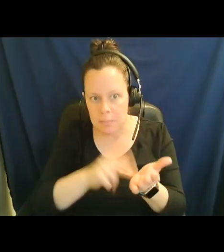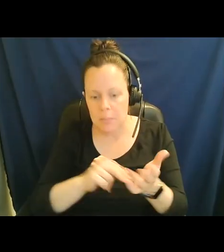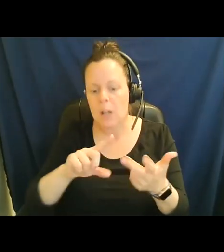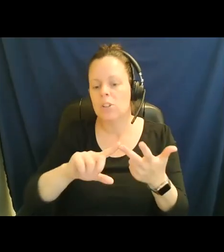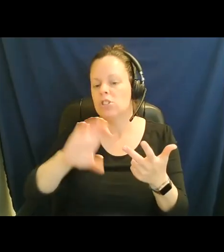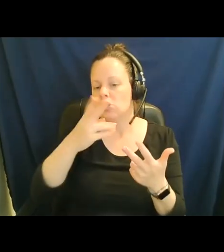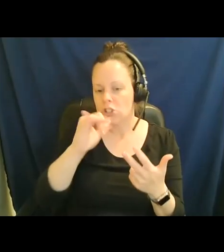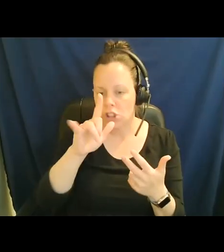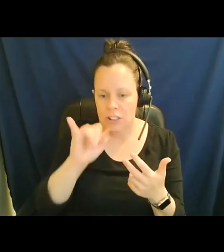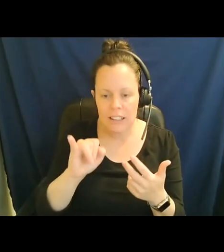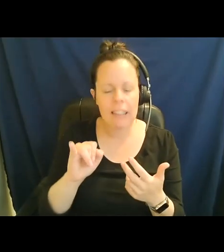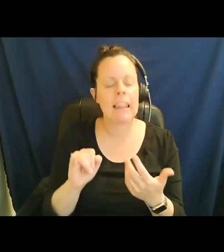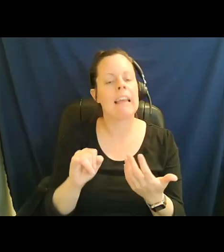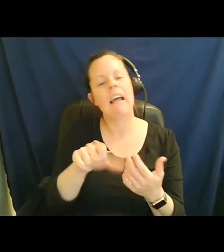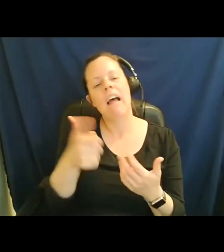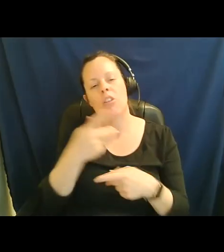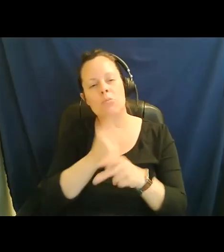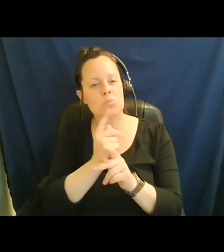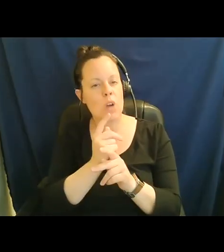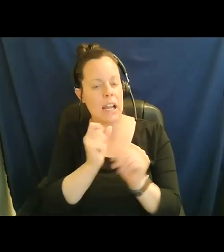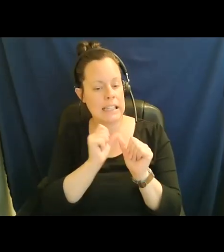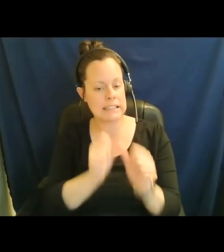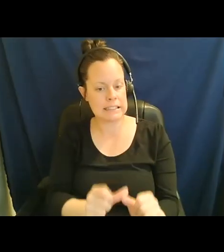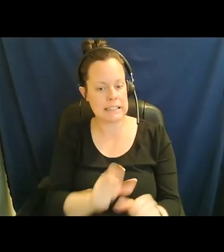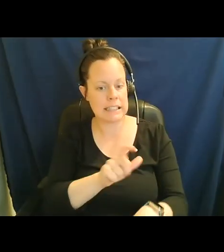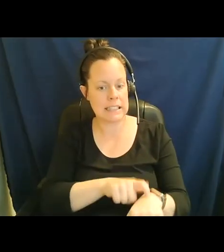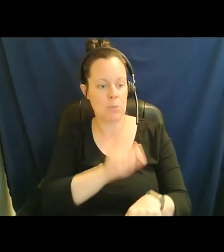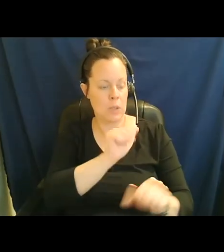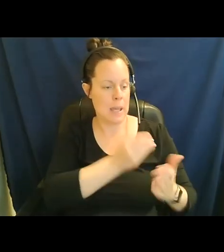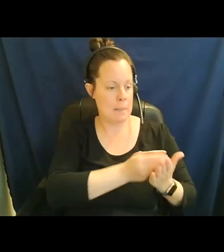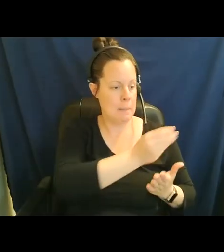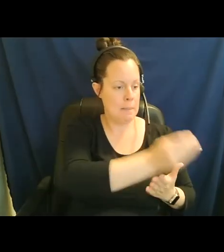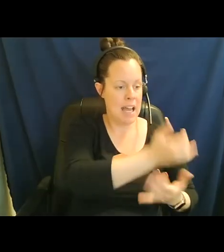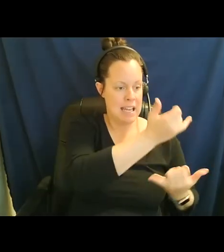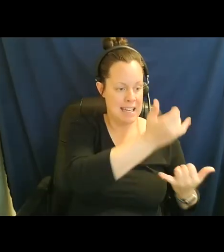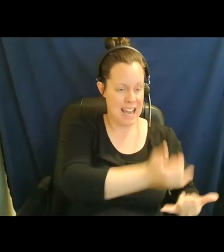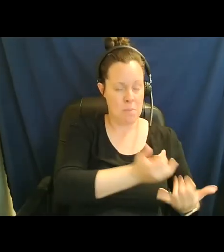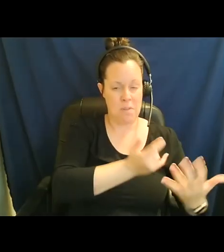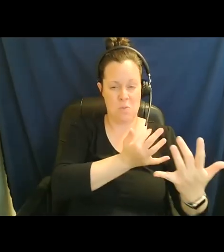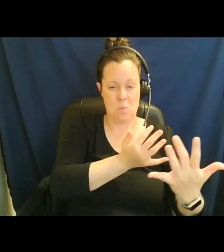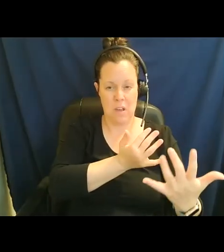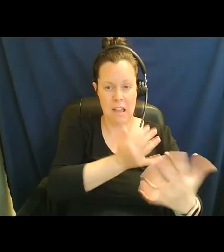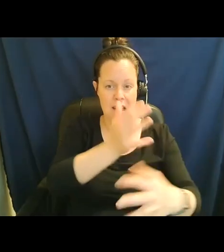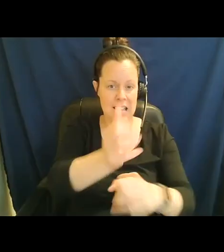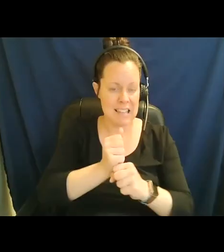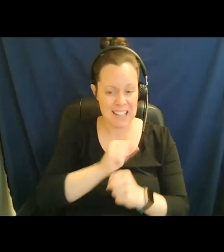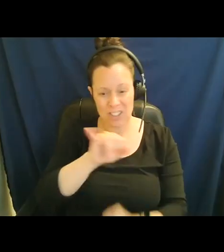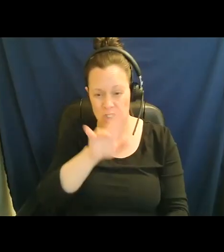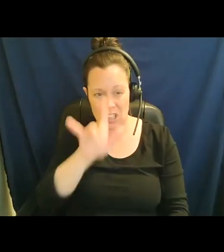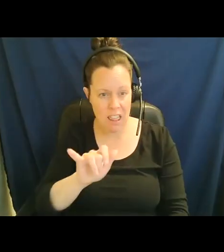very extended lead times, things that we can buy them now, but won't get them until either July or even